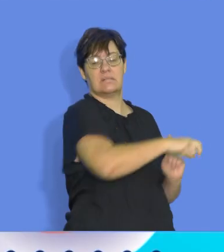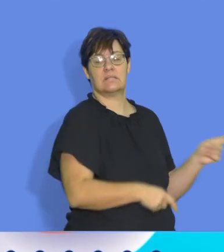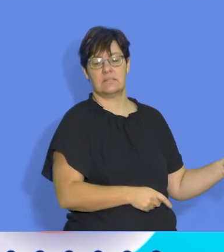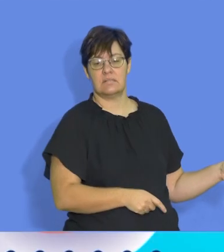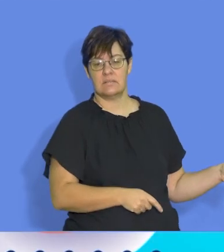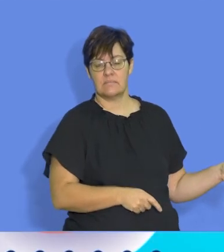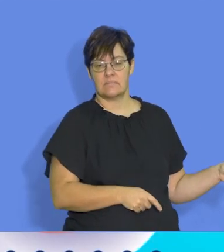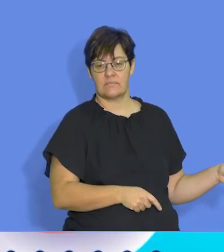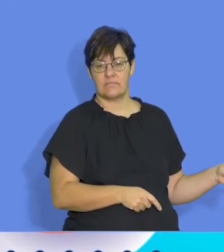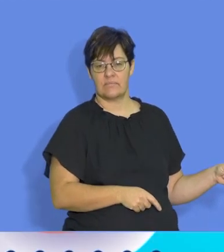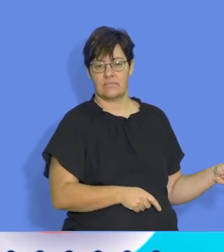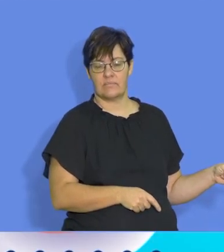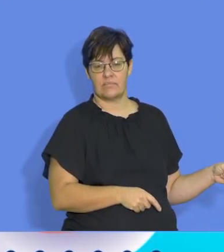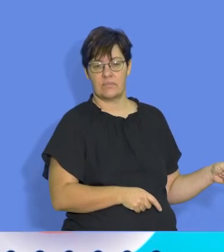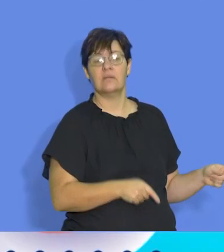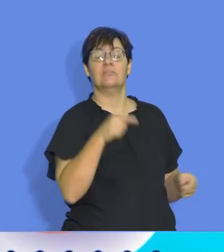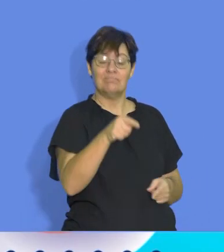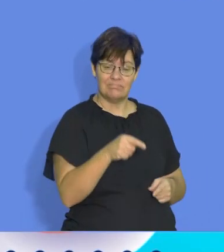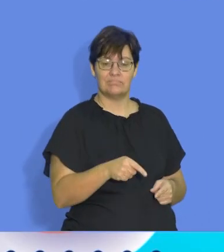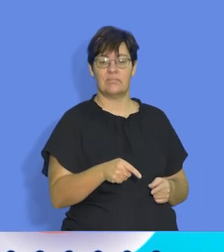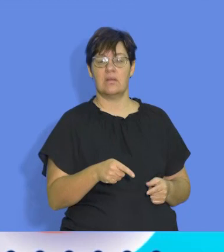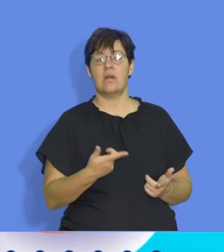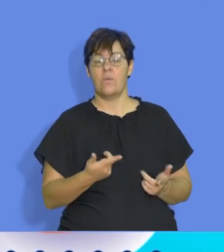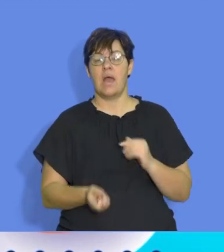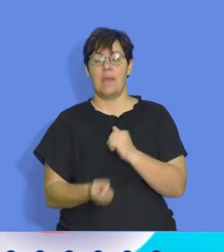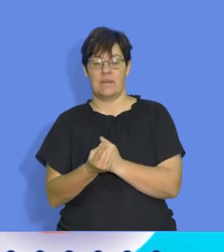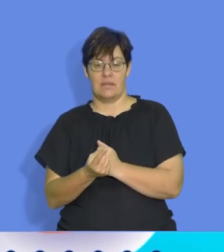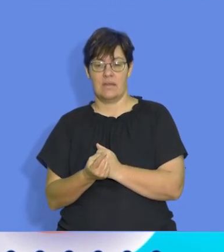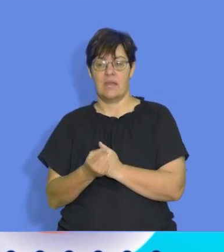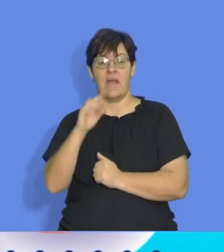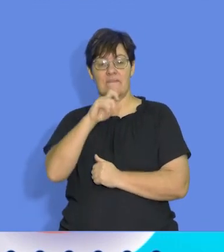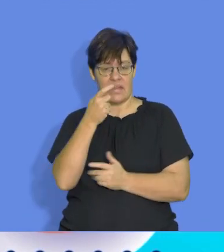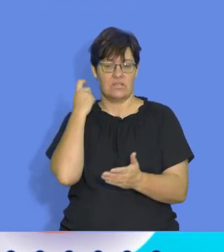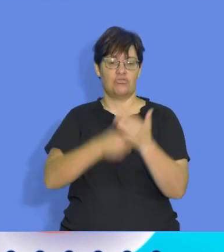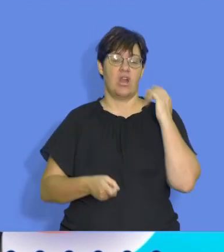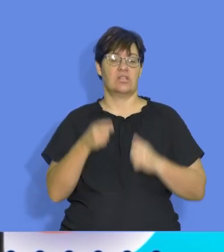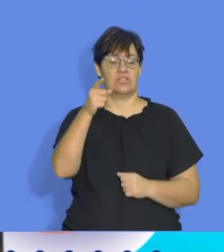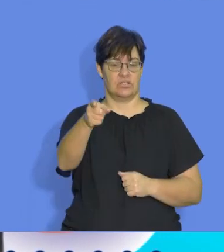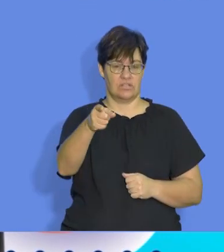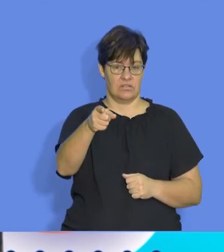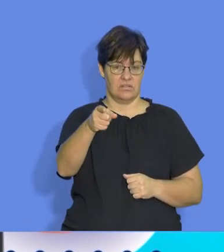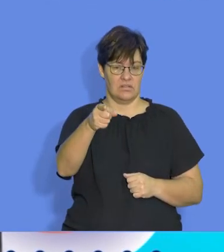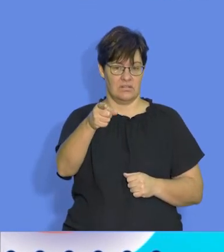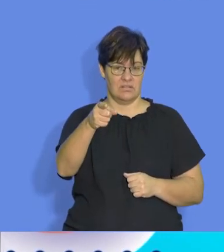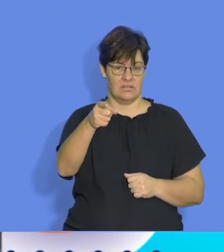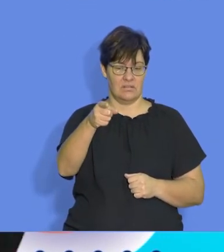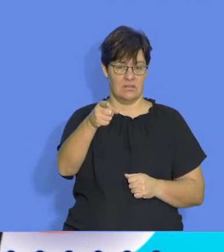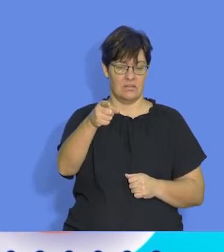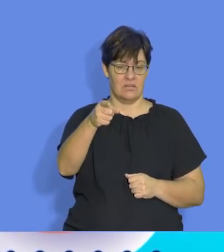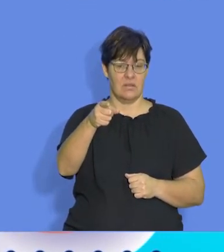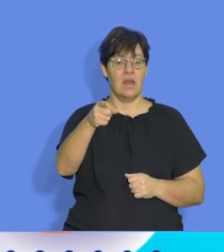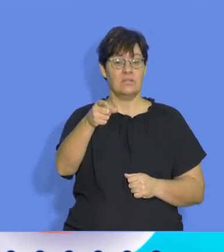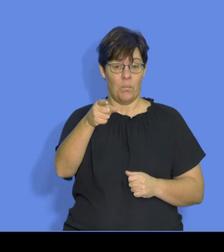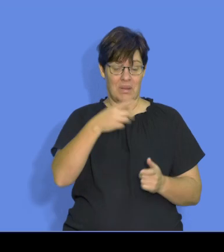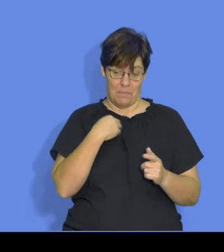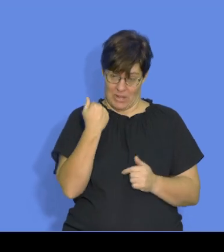place, in other words, that's the time when the VAT is charged to the consumer and it is then due to